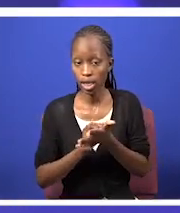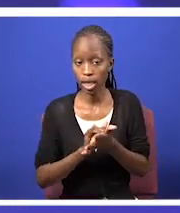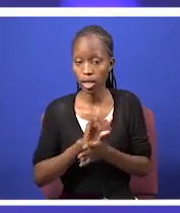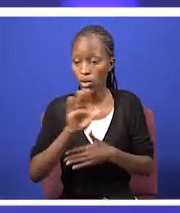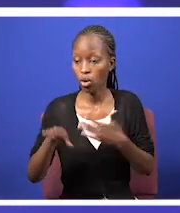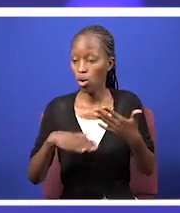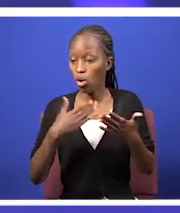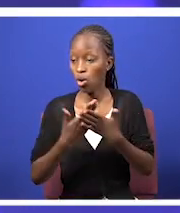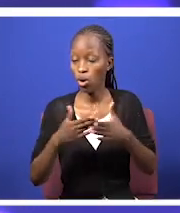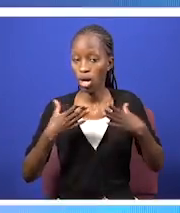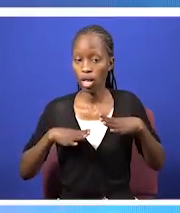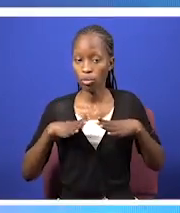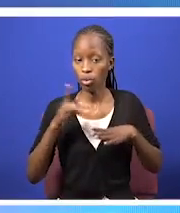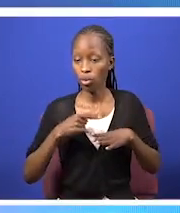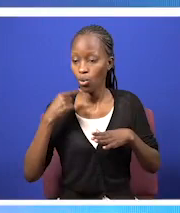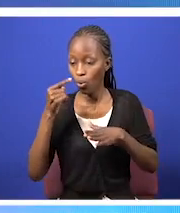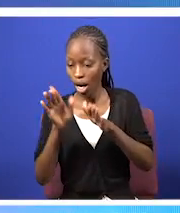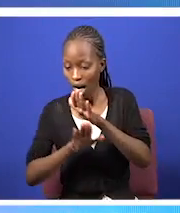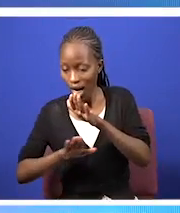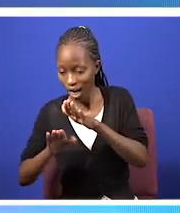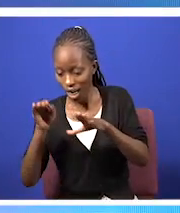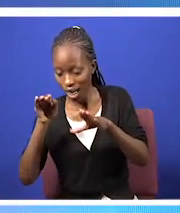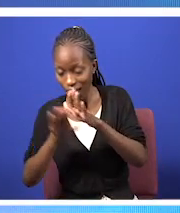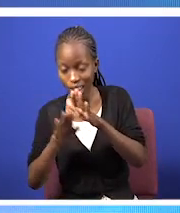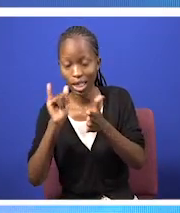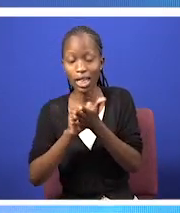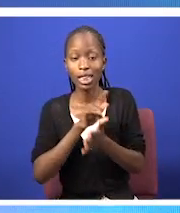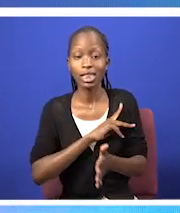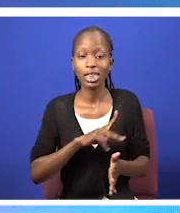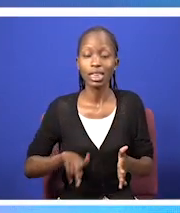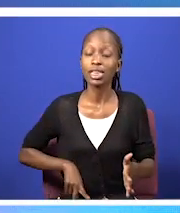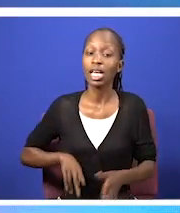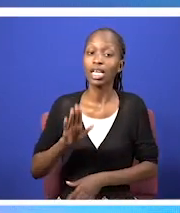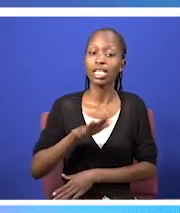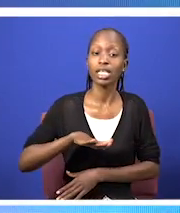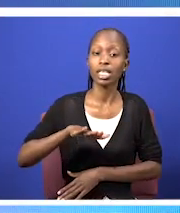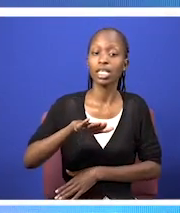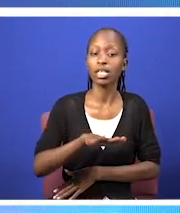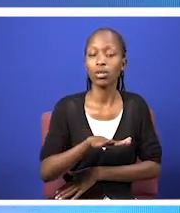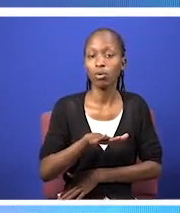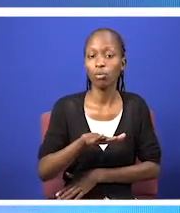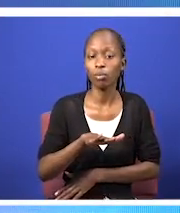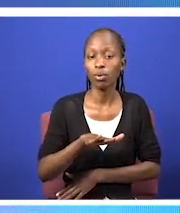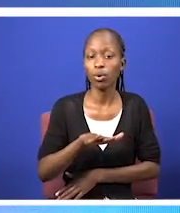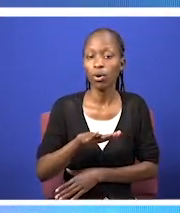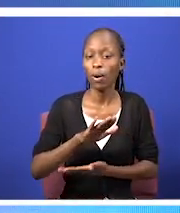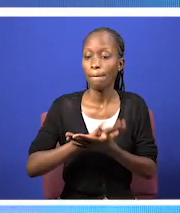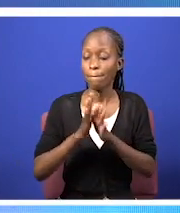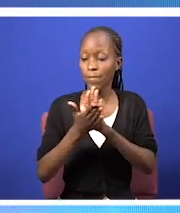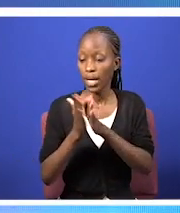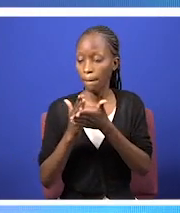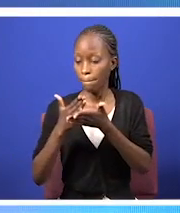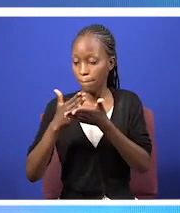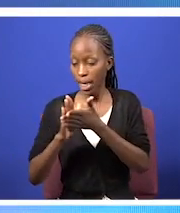that everyone who is under the auspices of that particular kingdom will espouse and become part